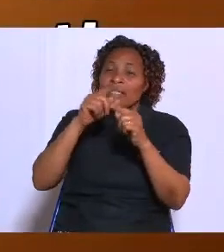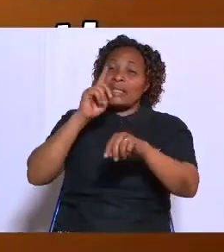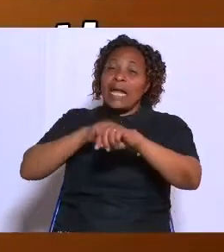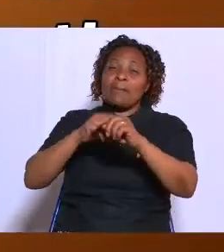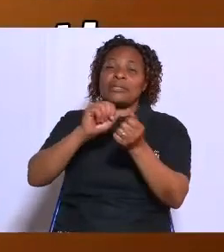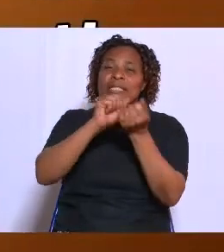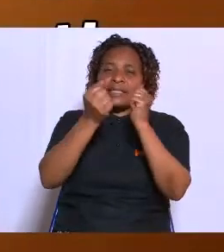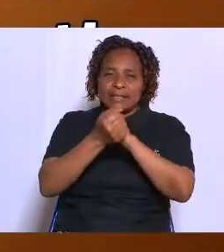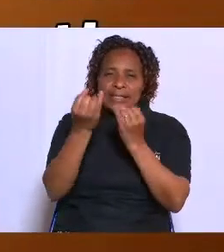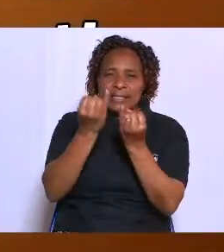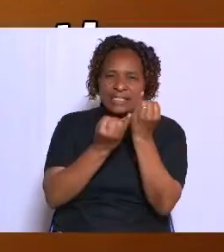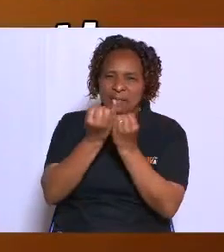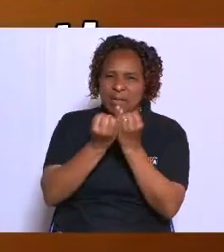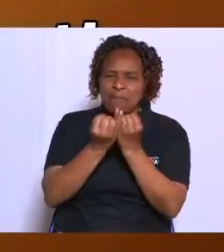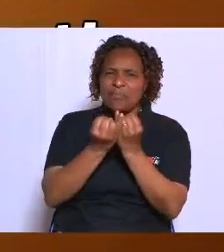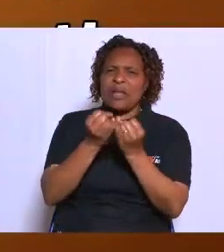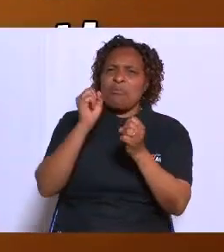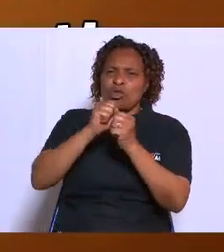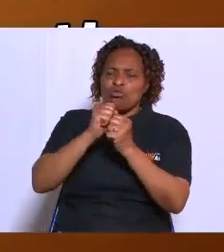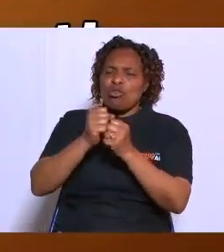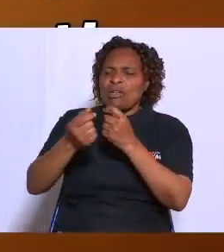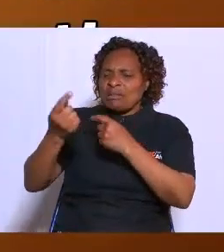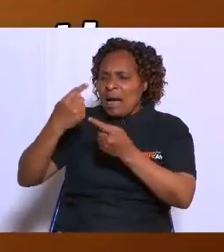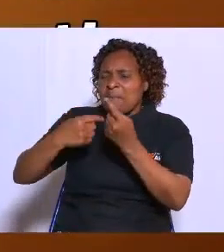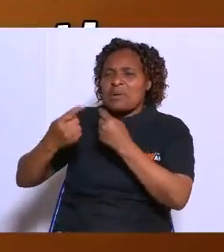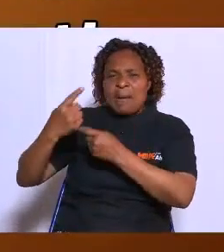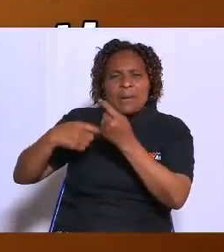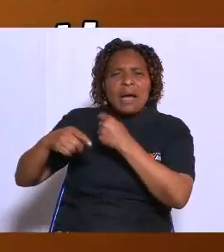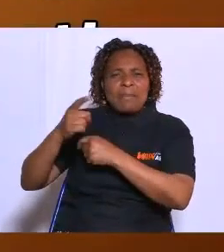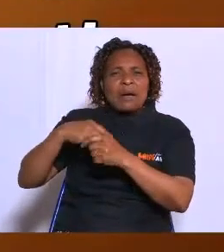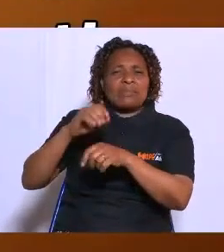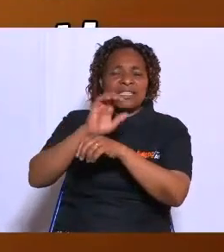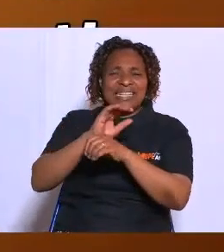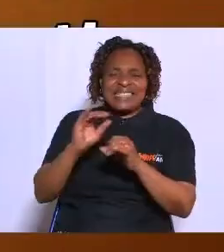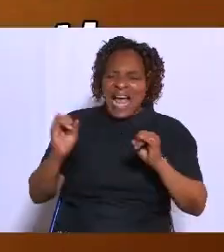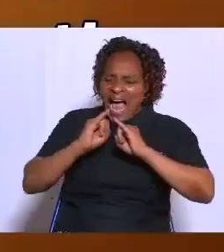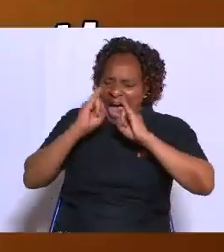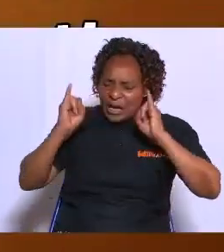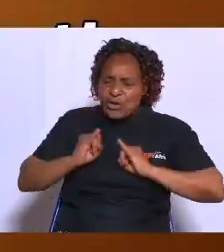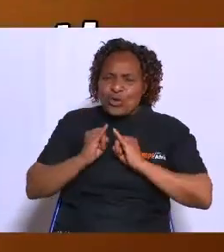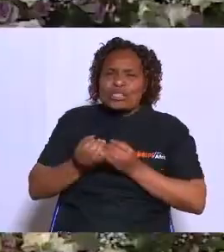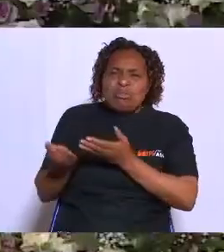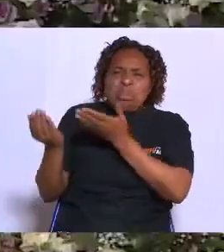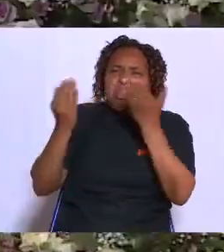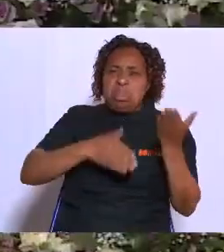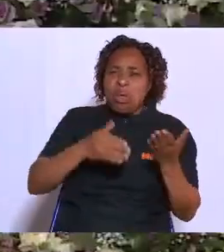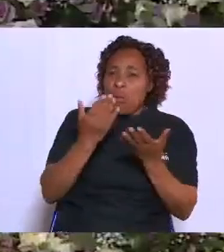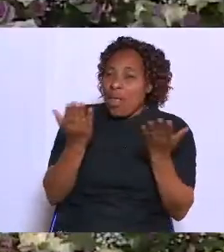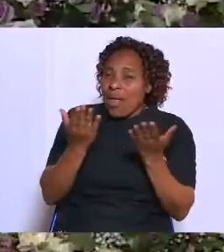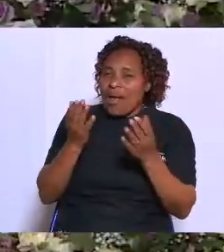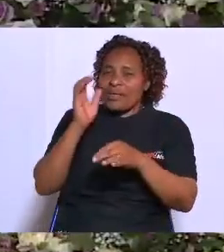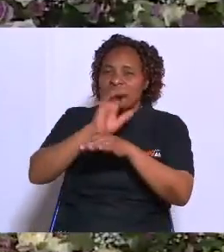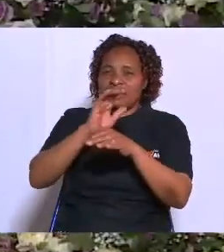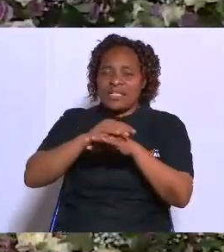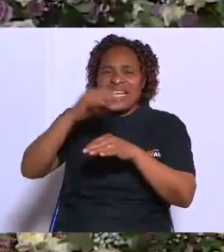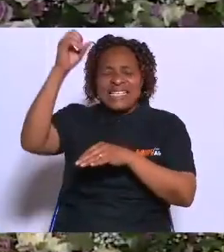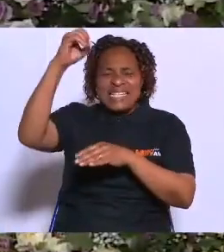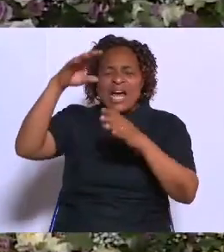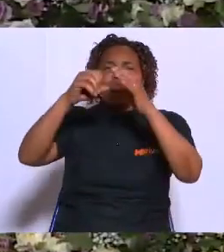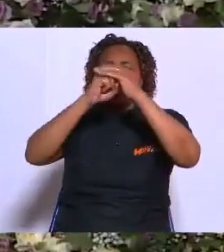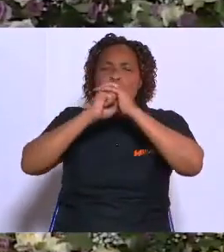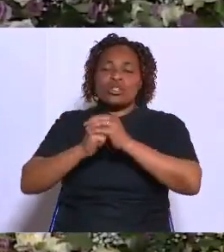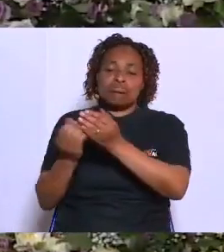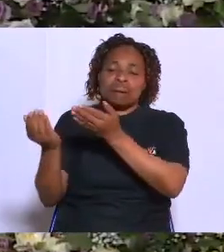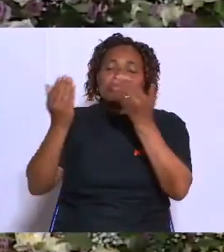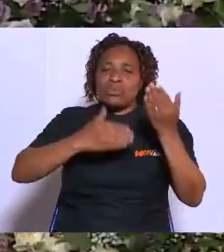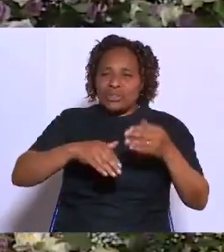so Pagan practices are coming into the church Idols are being brought into the church the idea of sun worship is being brought